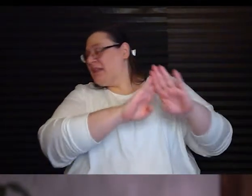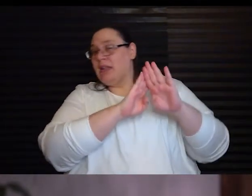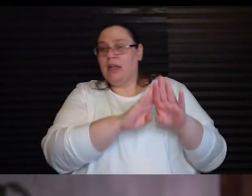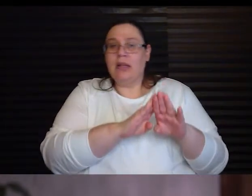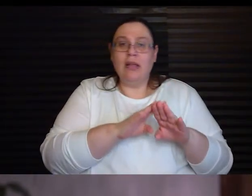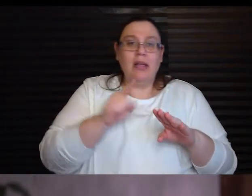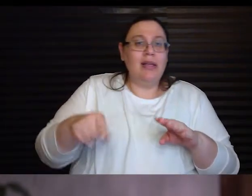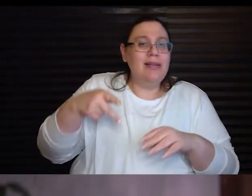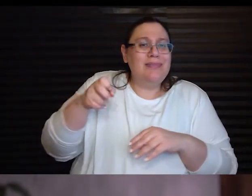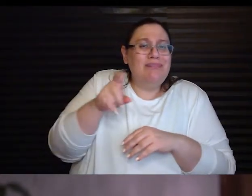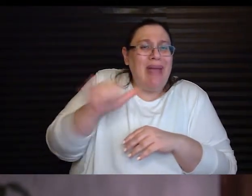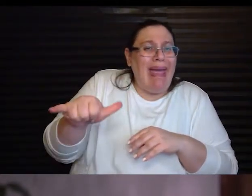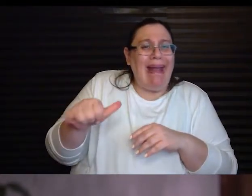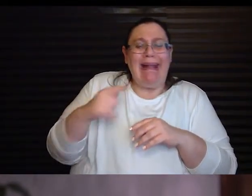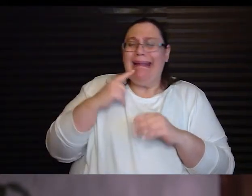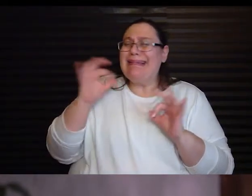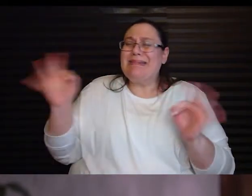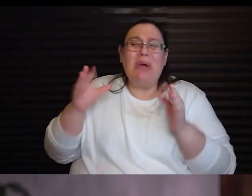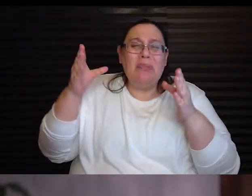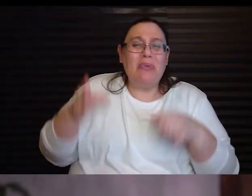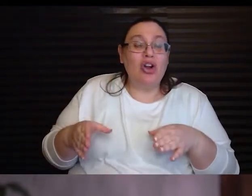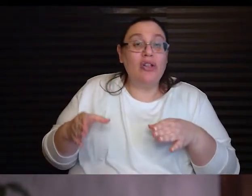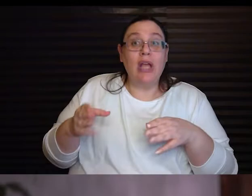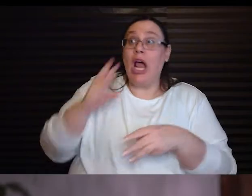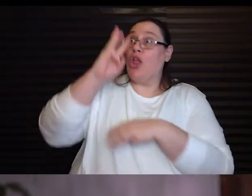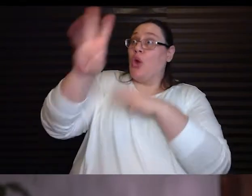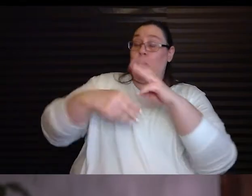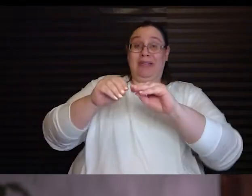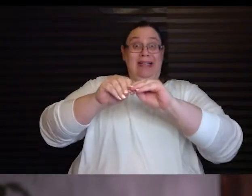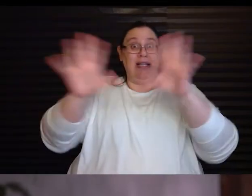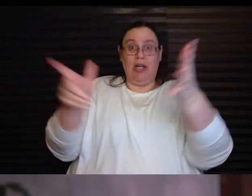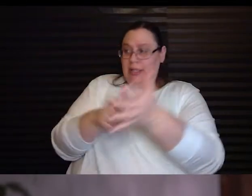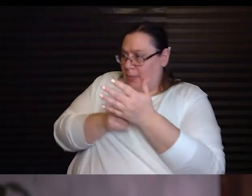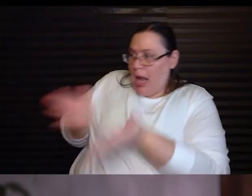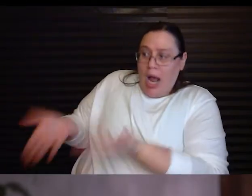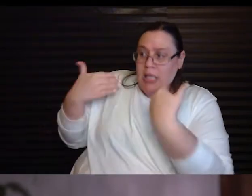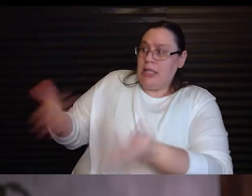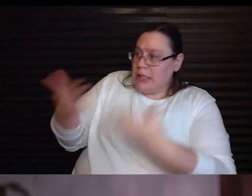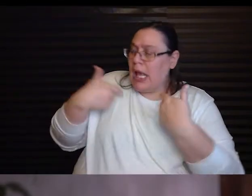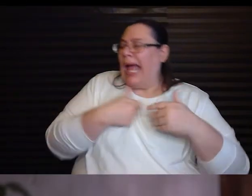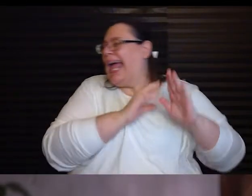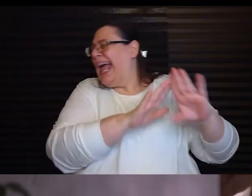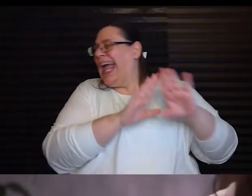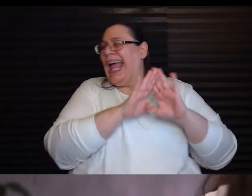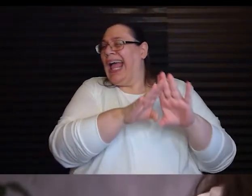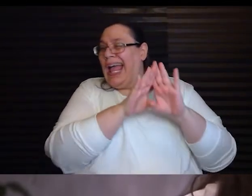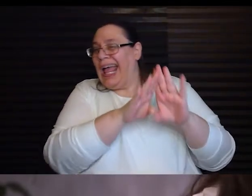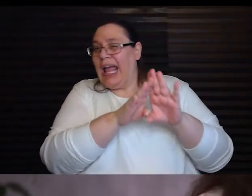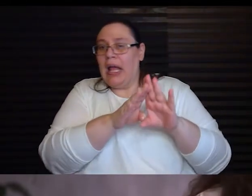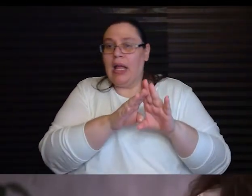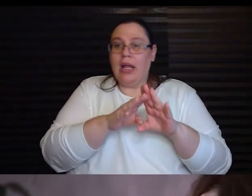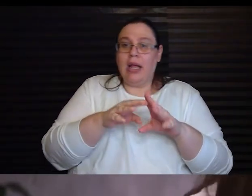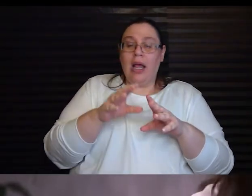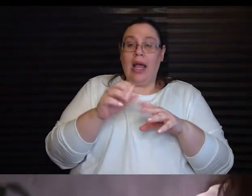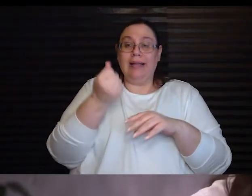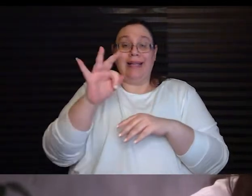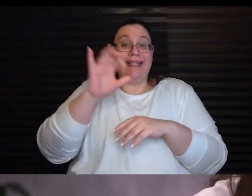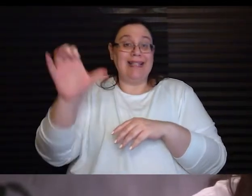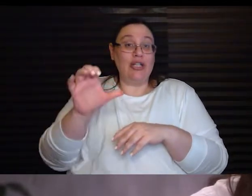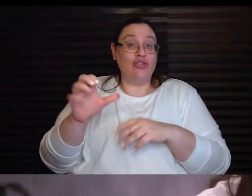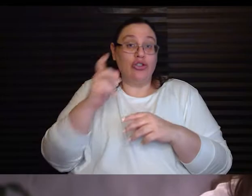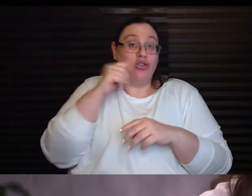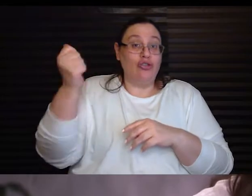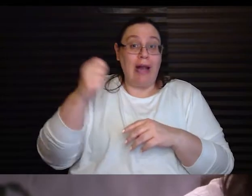guy is petty and he's small, even when the world is clearly demanding of him big things. Malbim, a 19th century